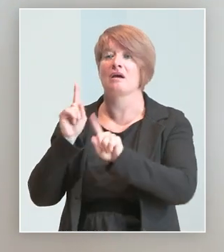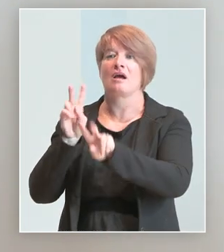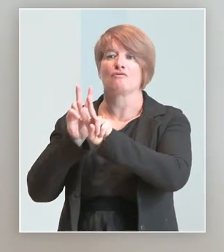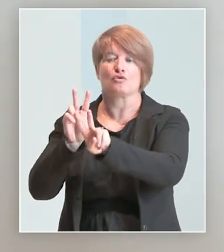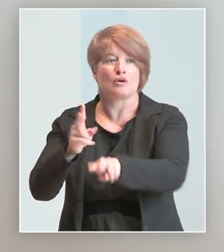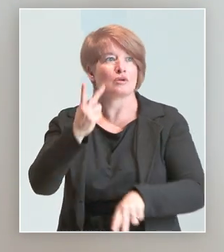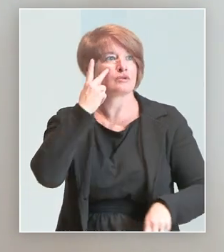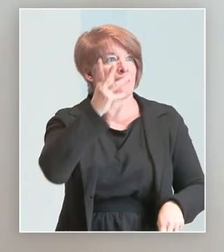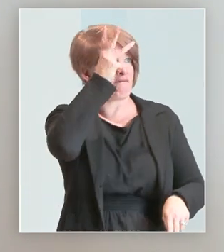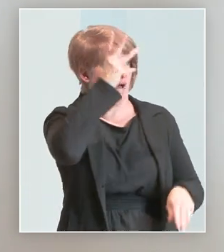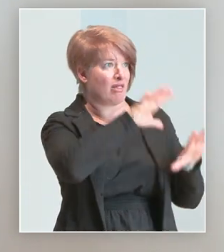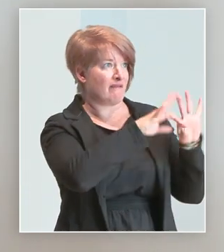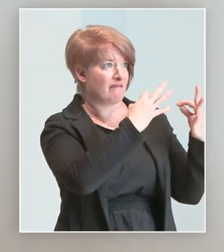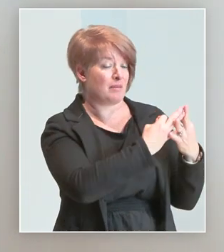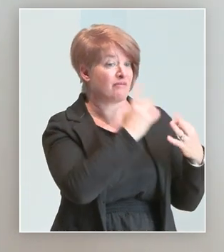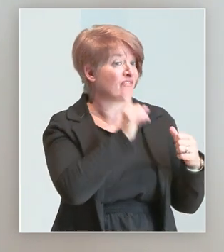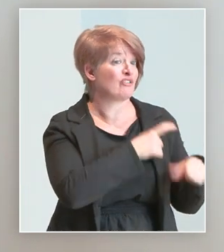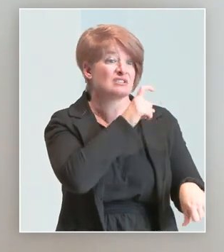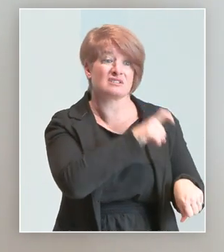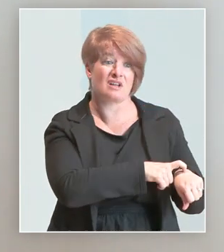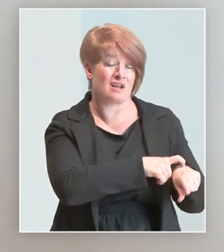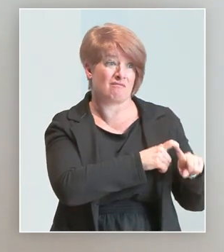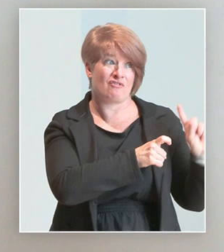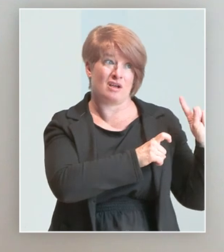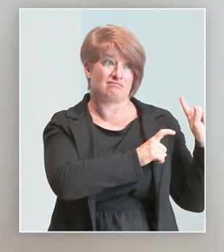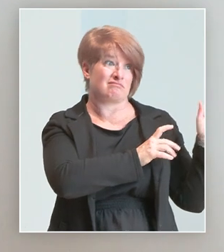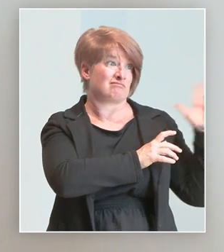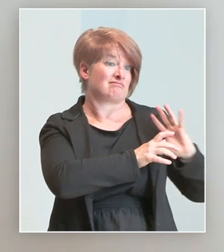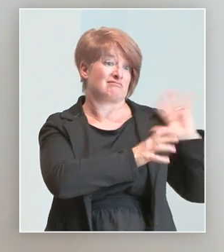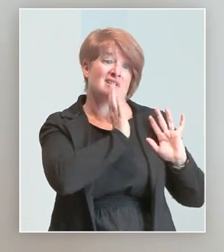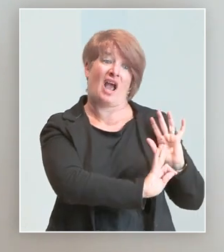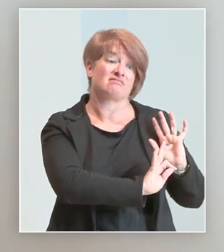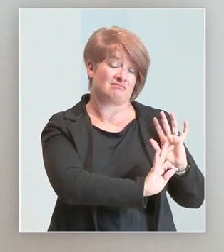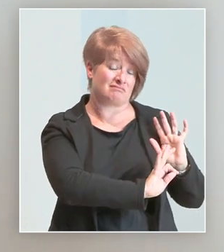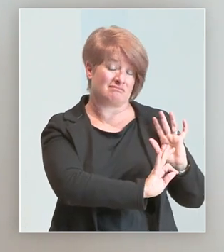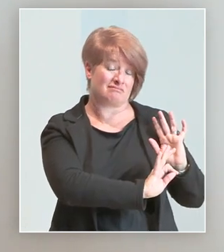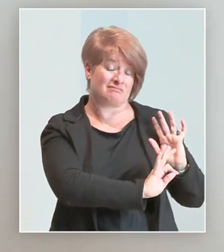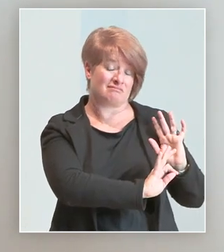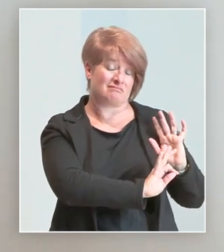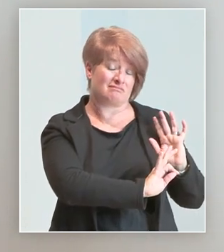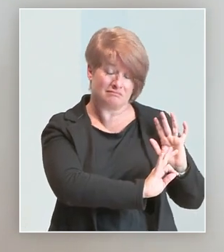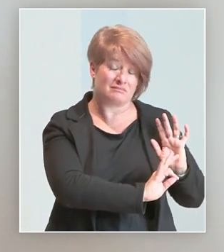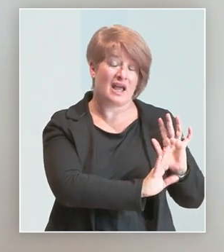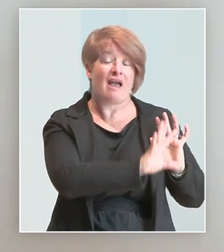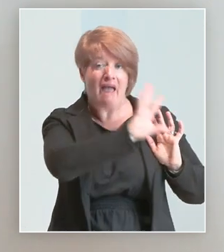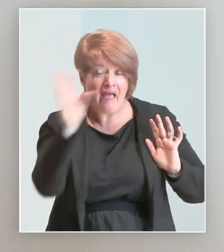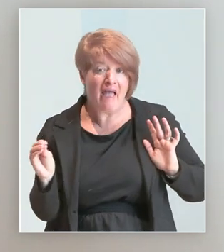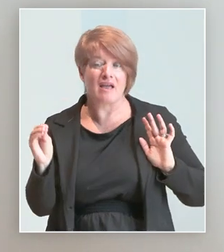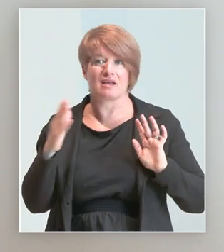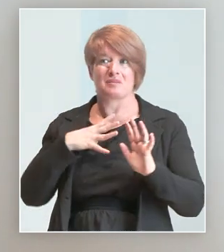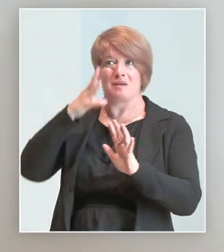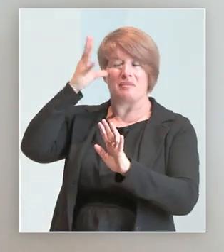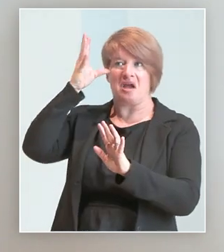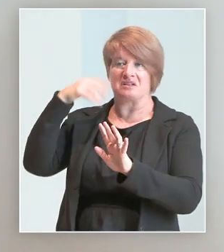seeing my father's side of the family for the first time since I was 9 years old, paired with the surprise of seeing my